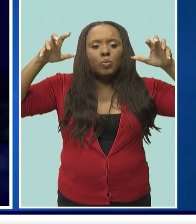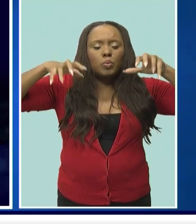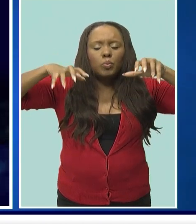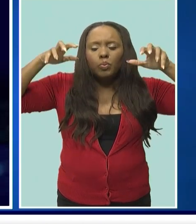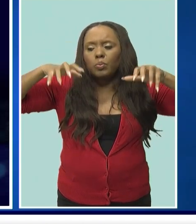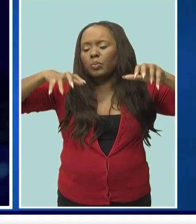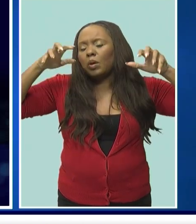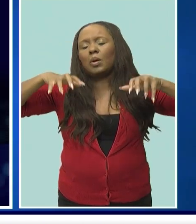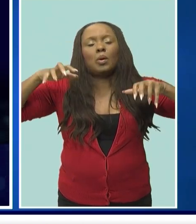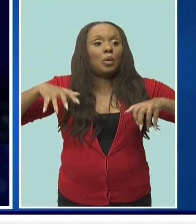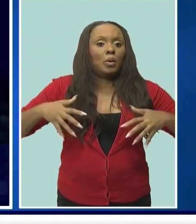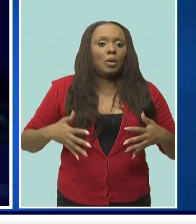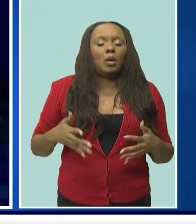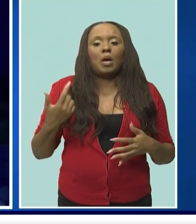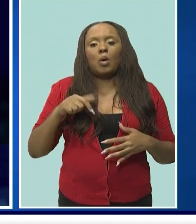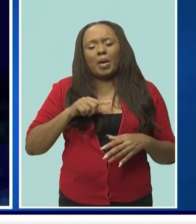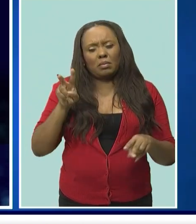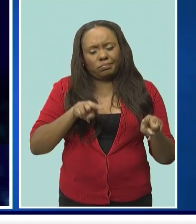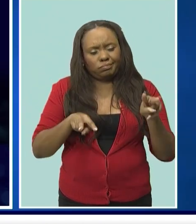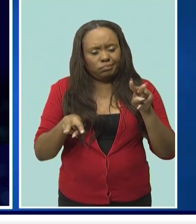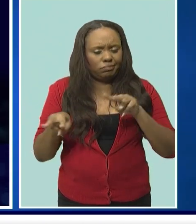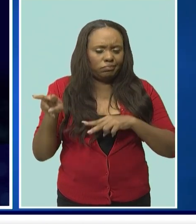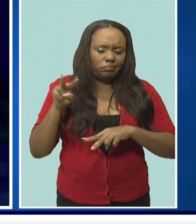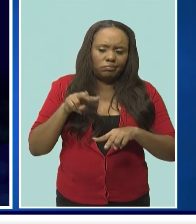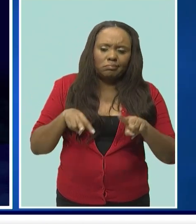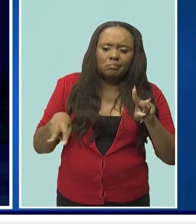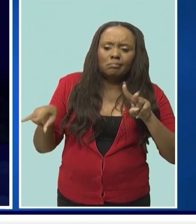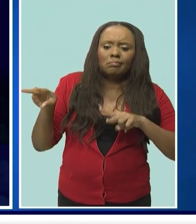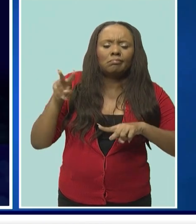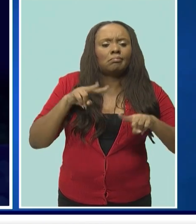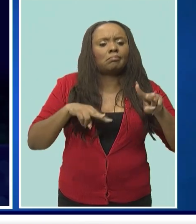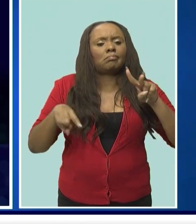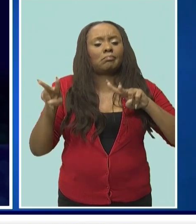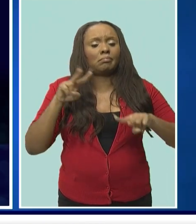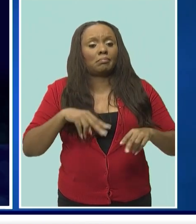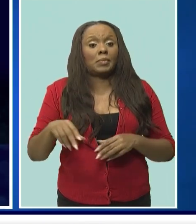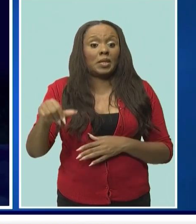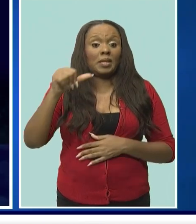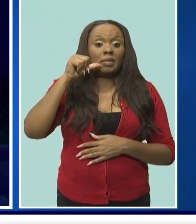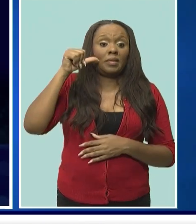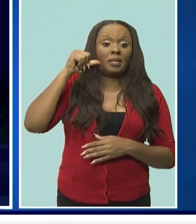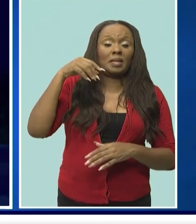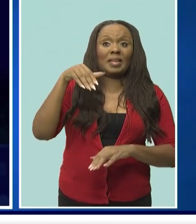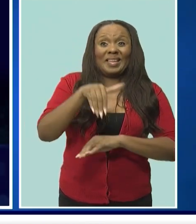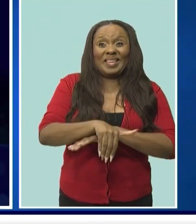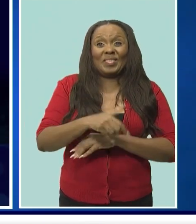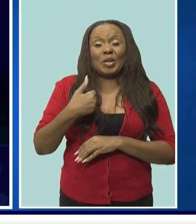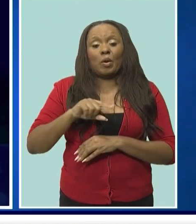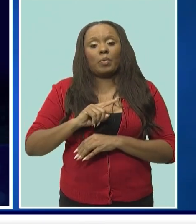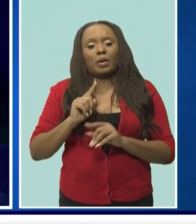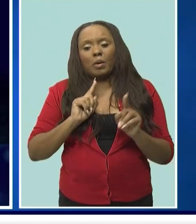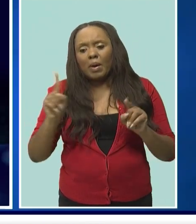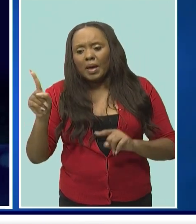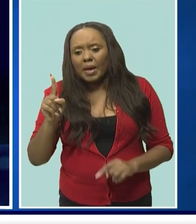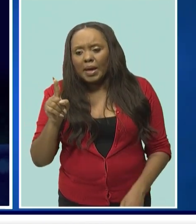we were monitoring over the days. And yesterday evening, there was a check. Yes, the ground was wet. We said, okay,